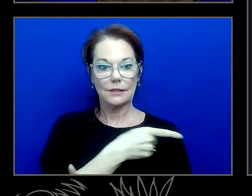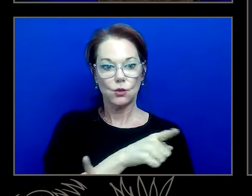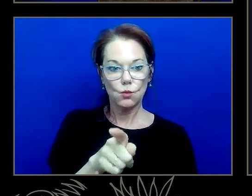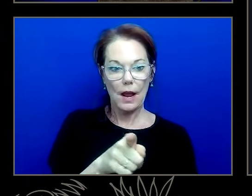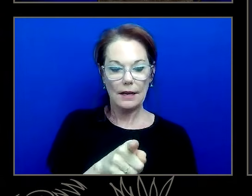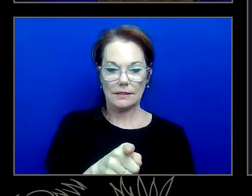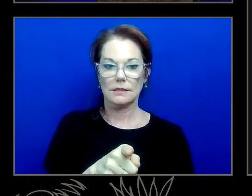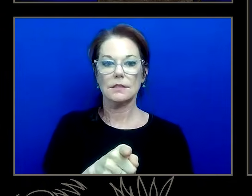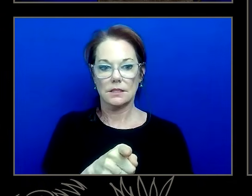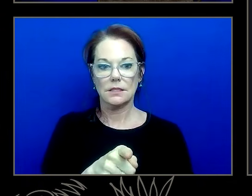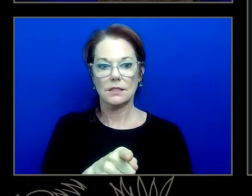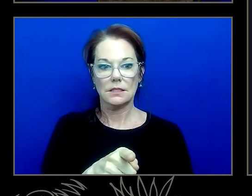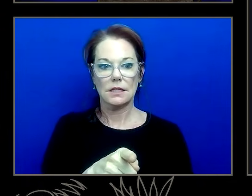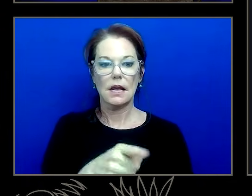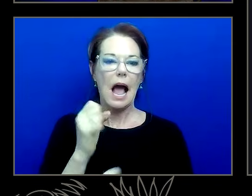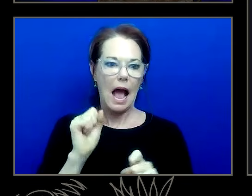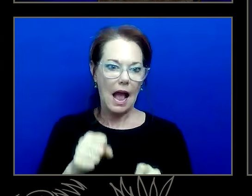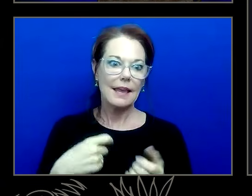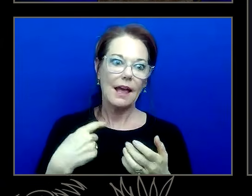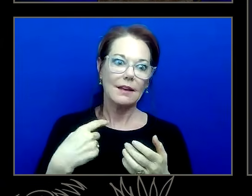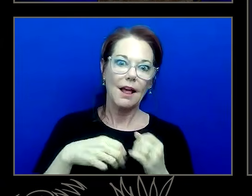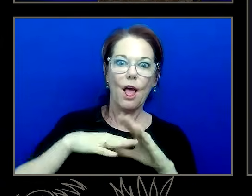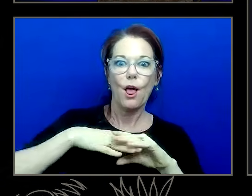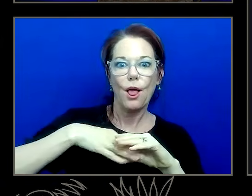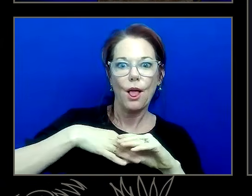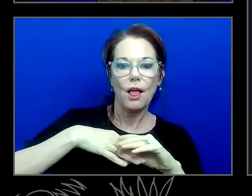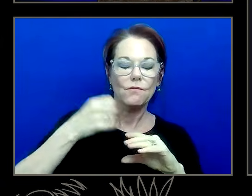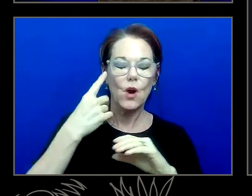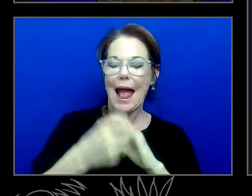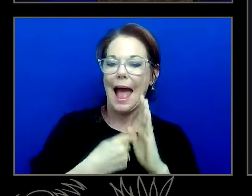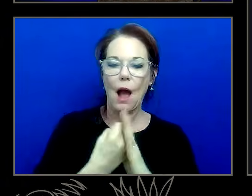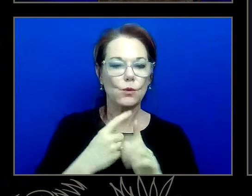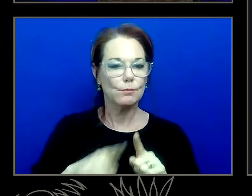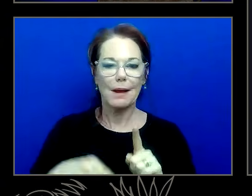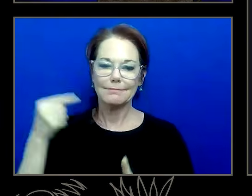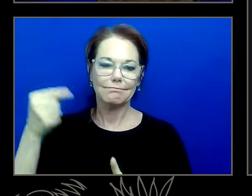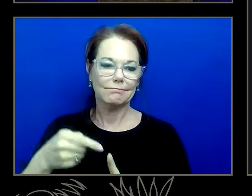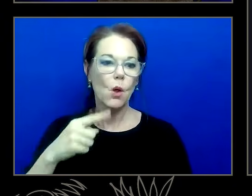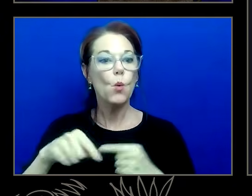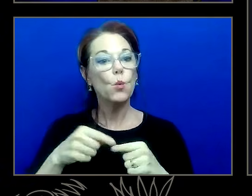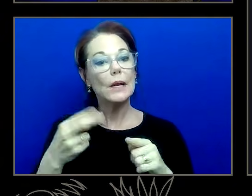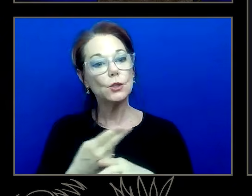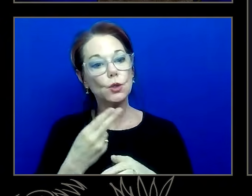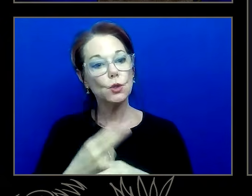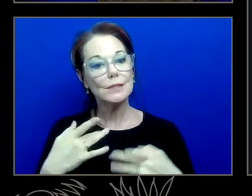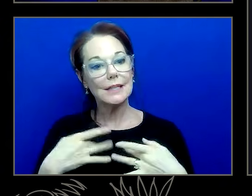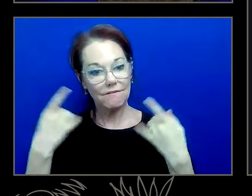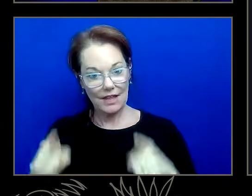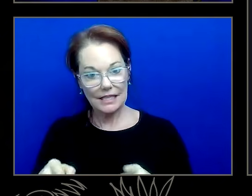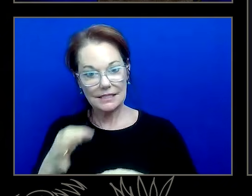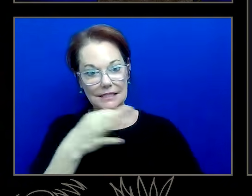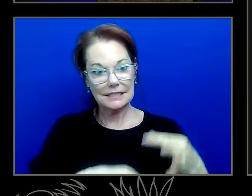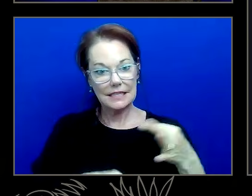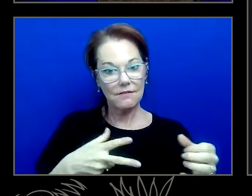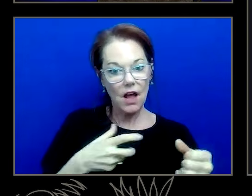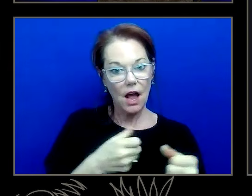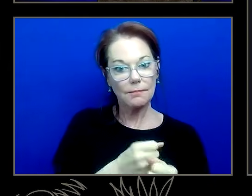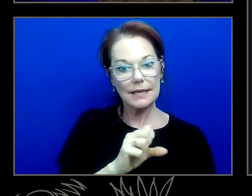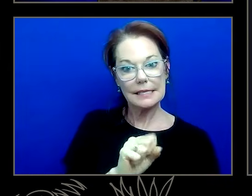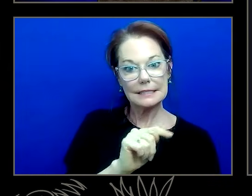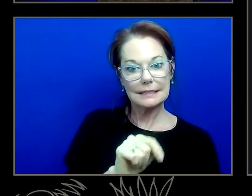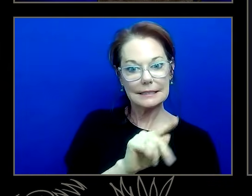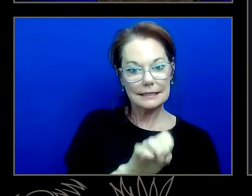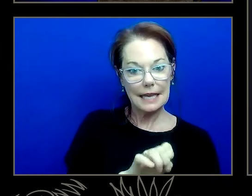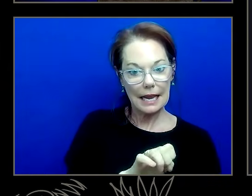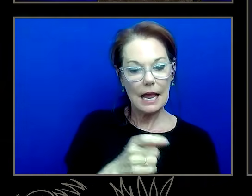And this is something I could talk about for hours, but essentially when you use events instead of directly updating state, you get a whole bunch of